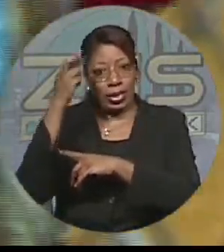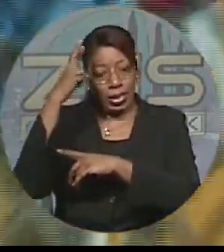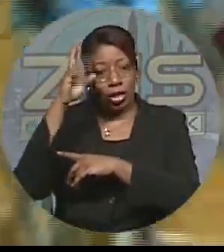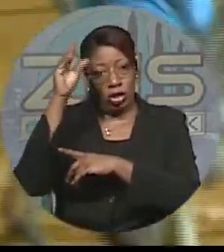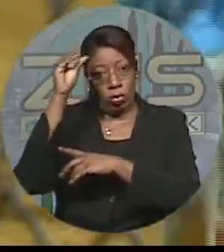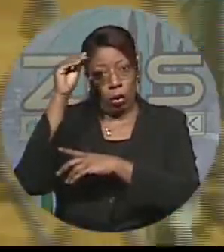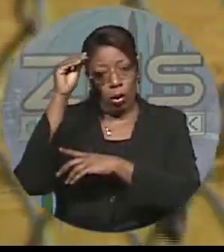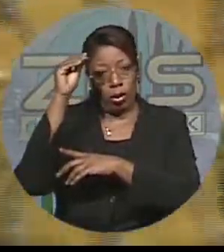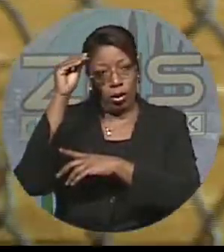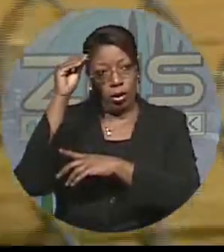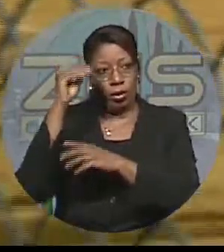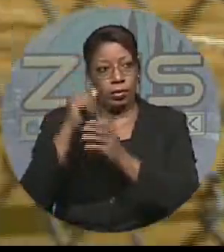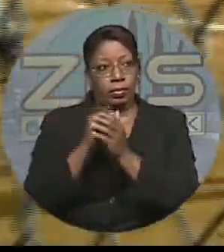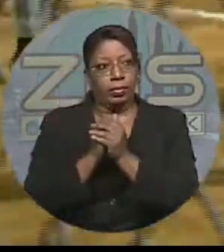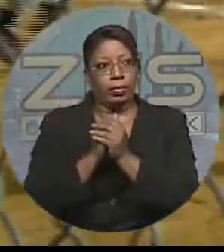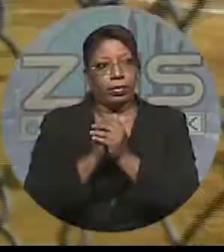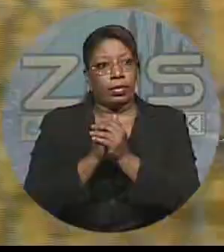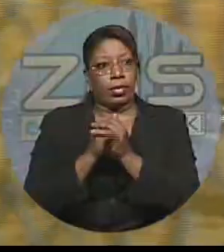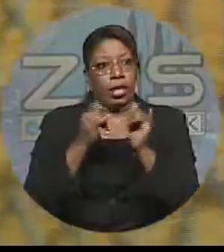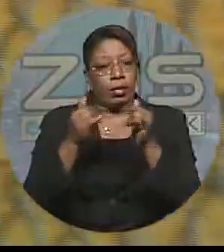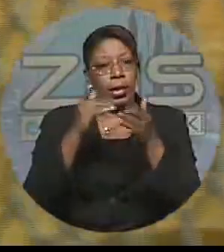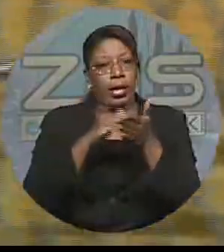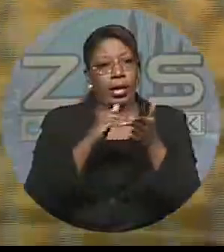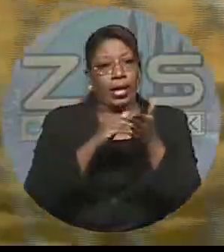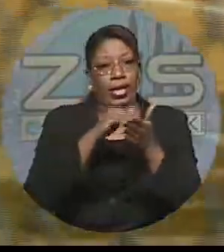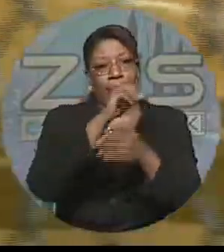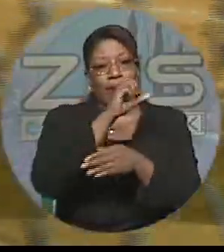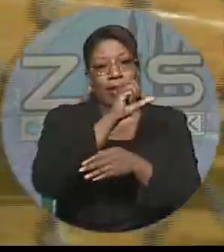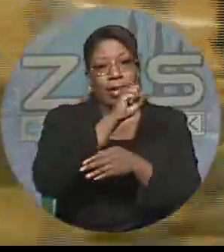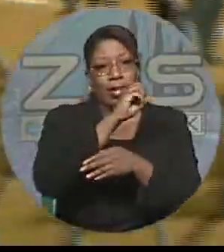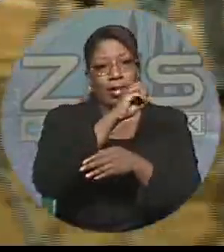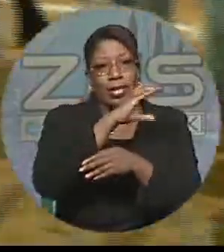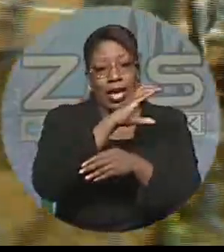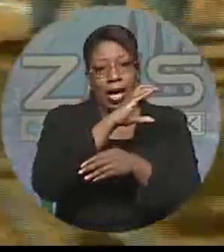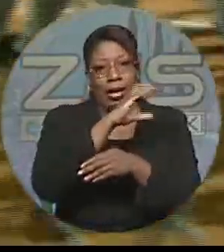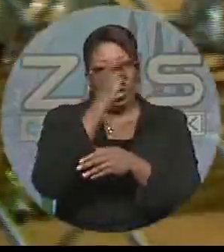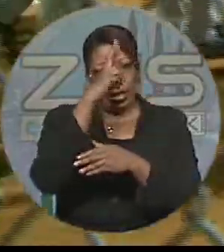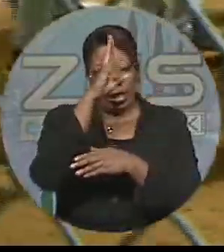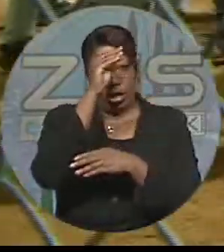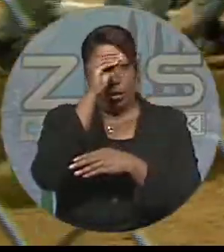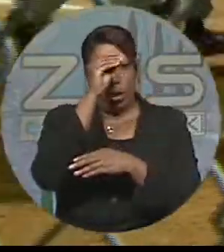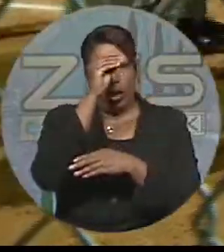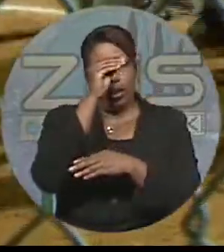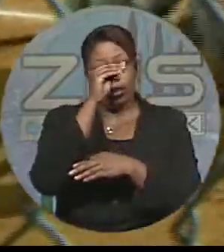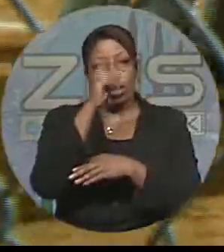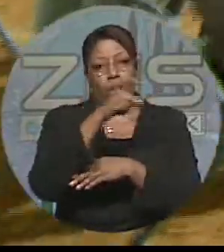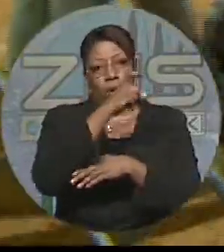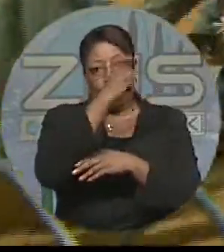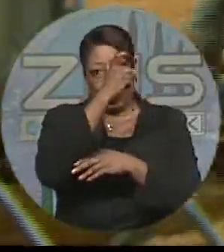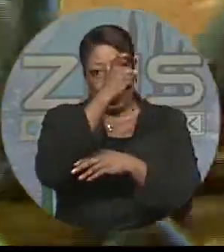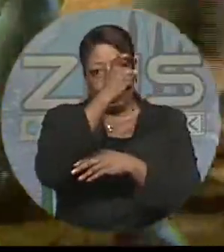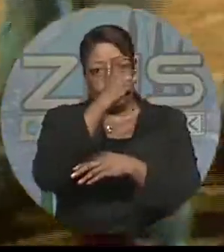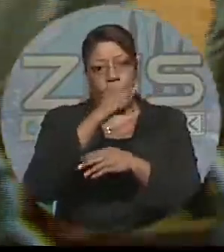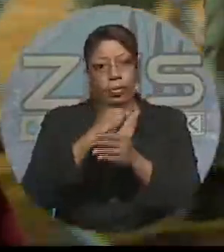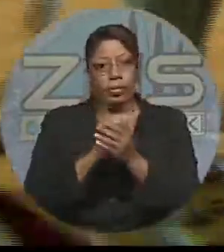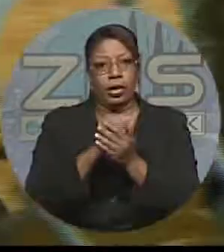got steamrolled by that big red machine from SAC. SAC senior boys eliminating Charles W.